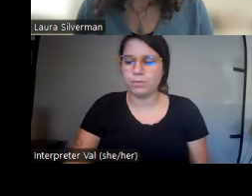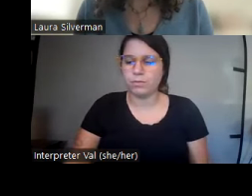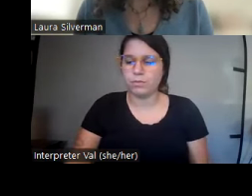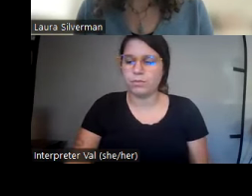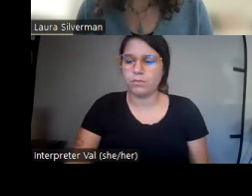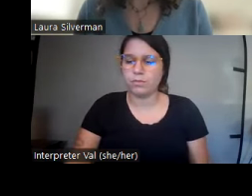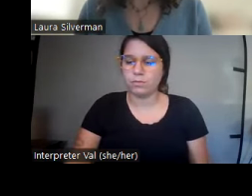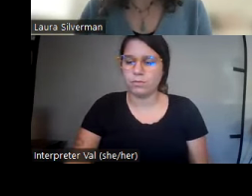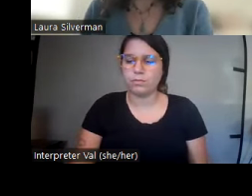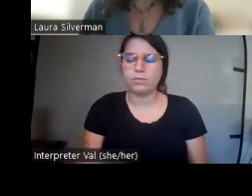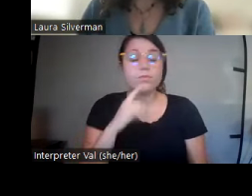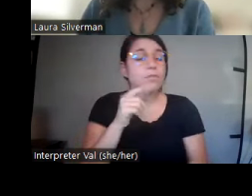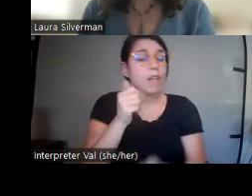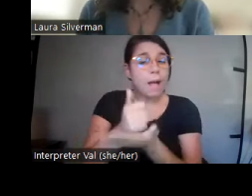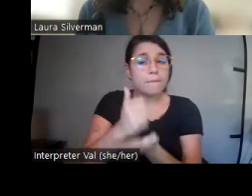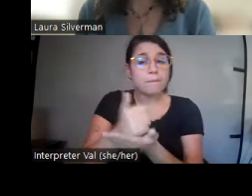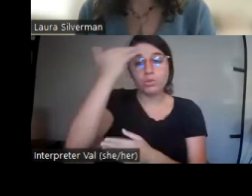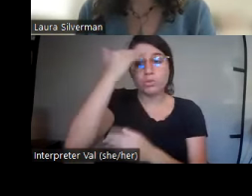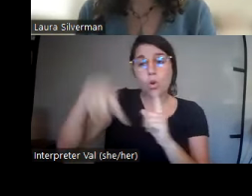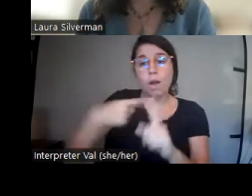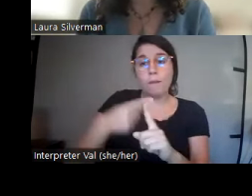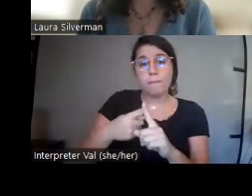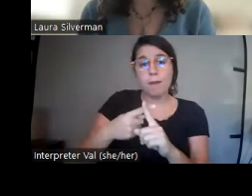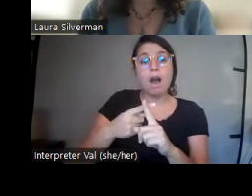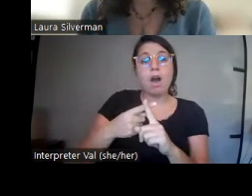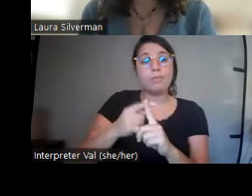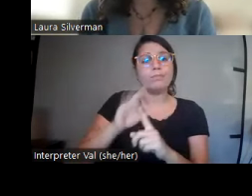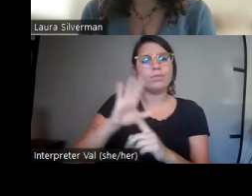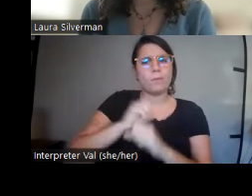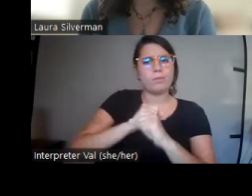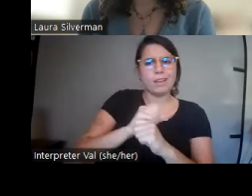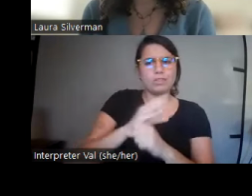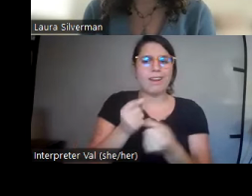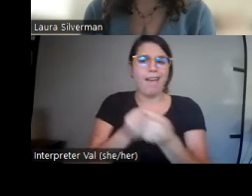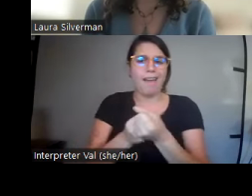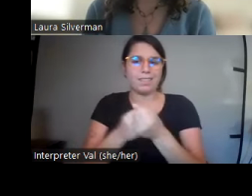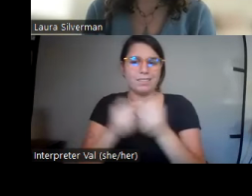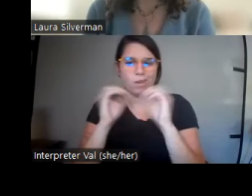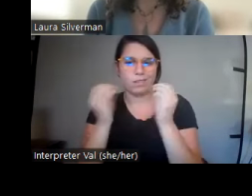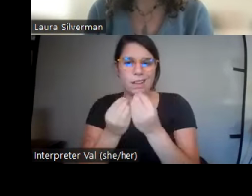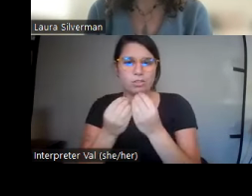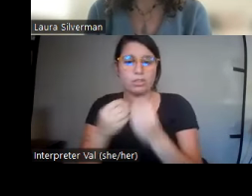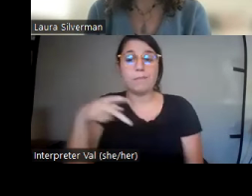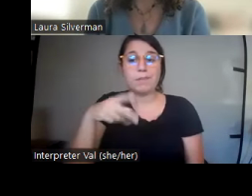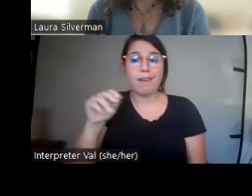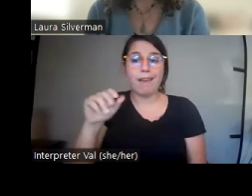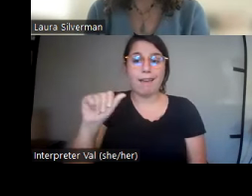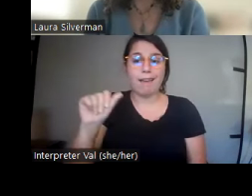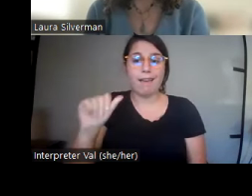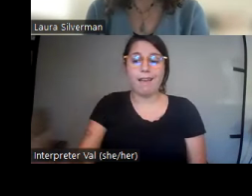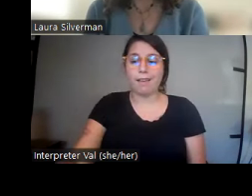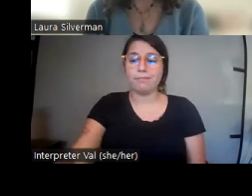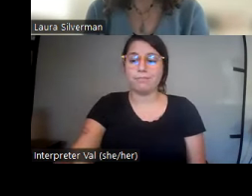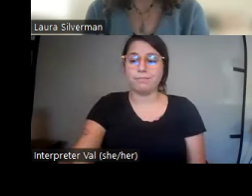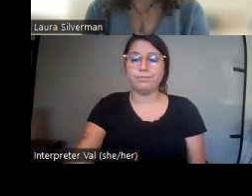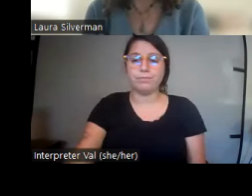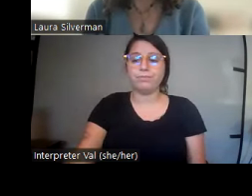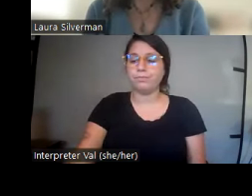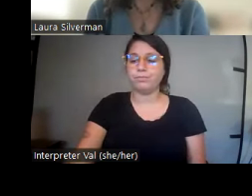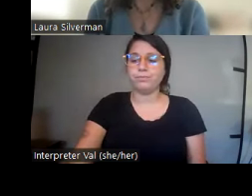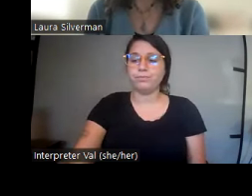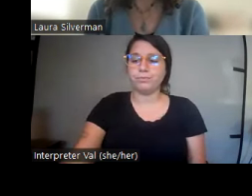It's helpful also to know about your protection and advocacy organization. So PNAs are a